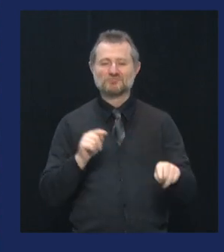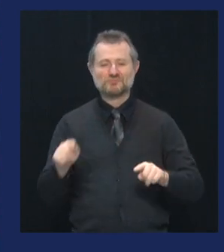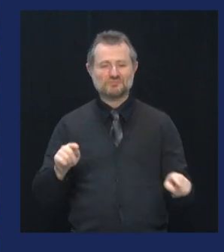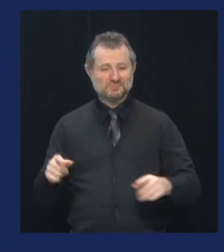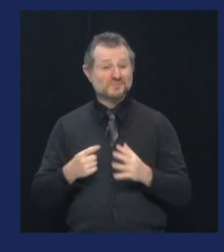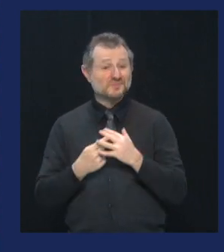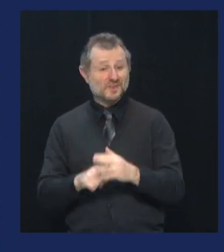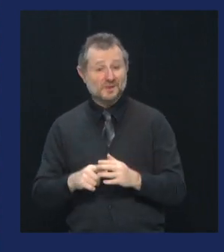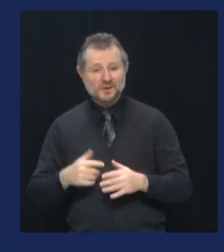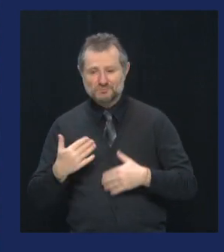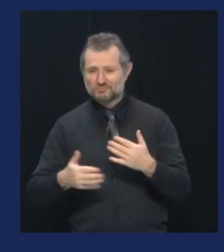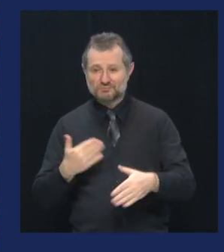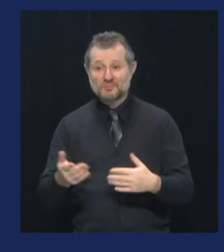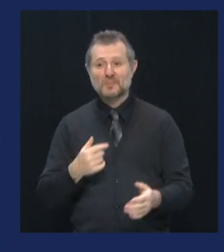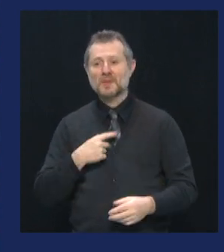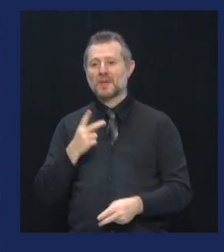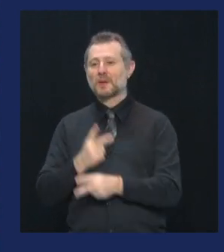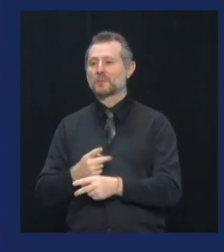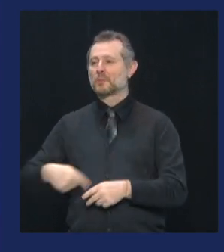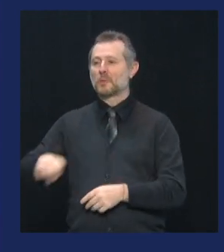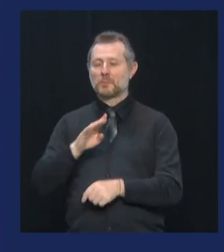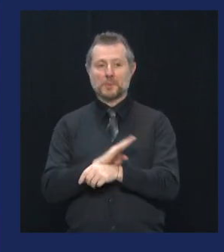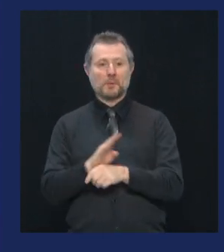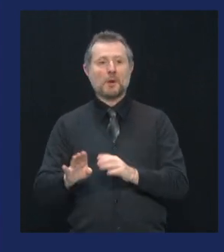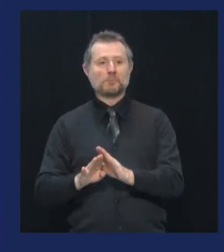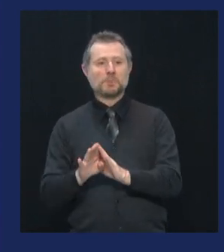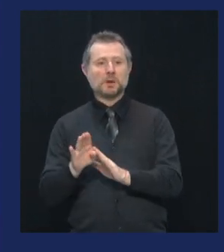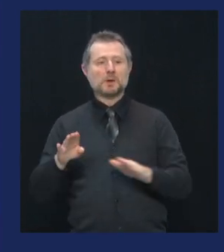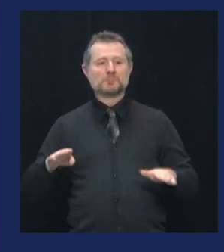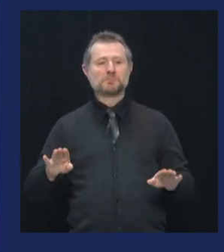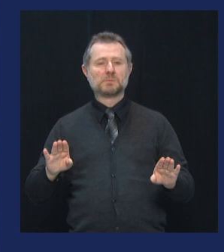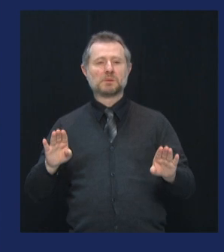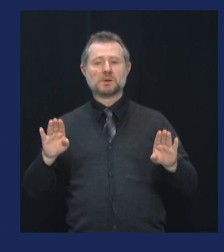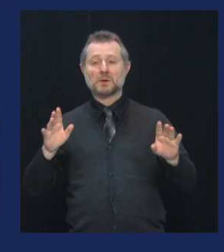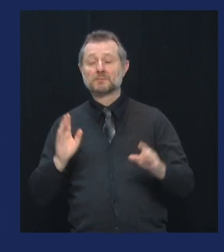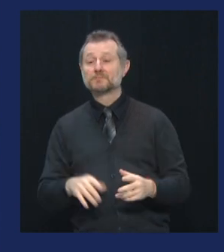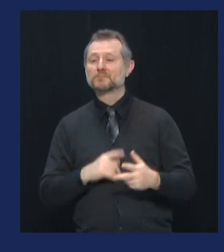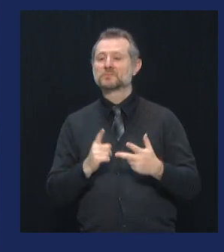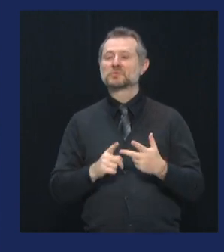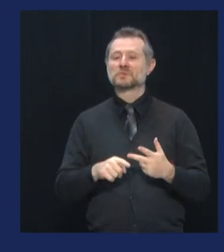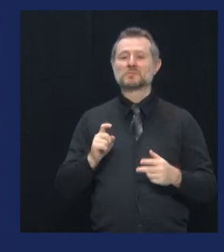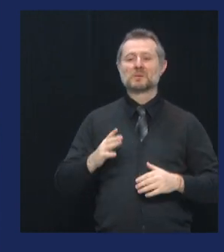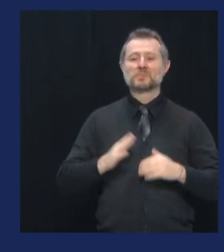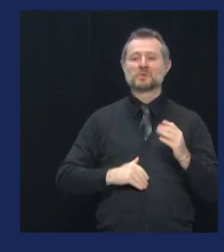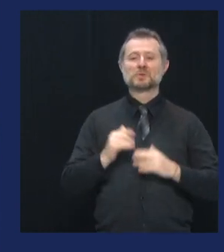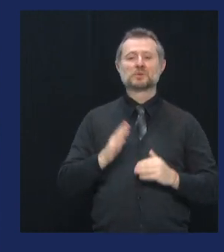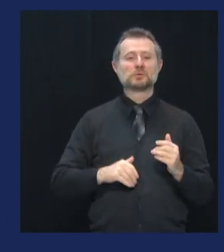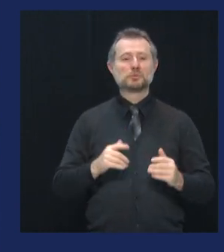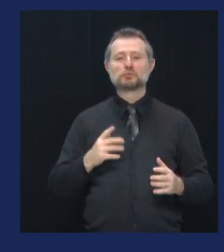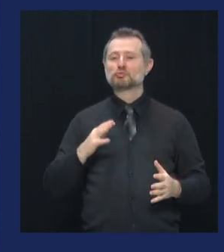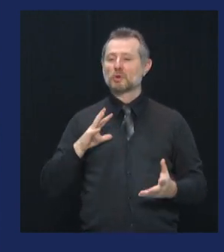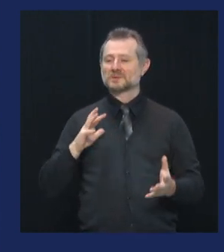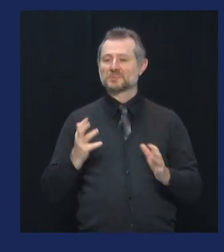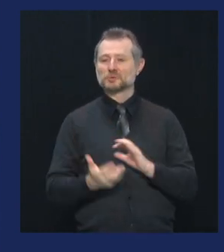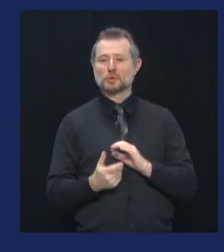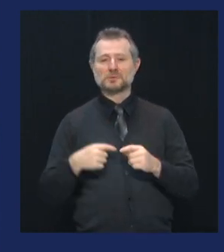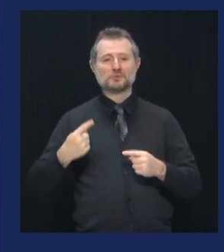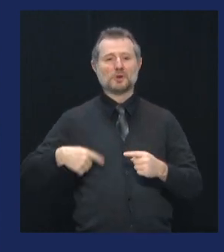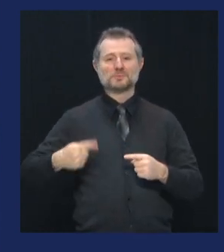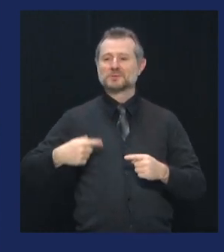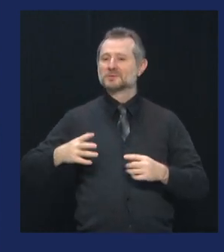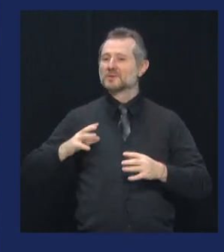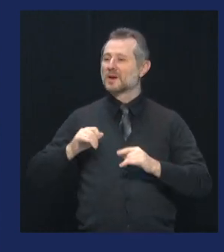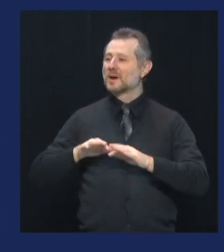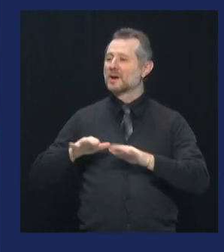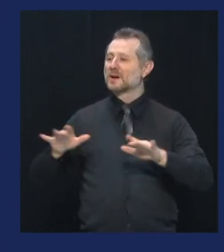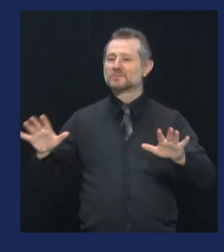new businesses. Third, we must build the transmission capacity to connect the places where the